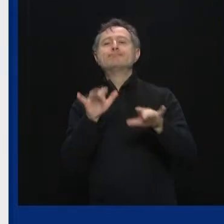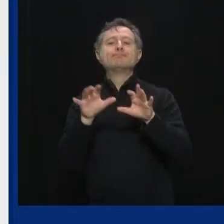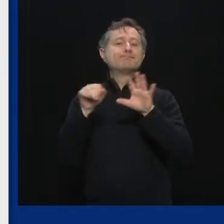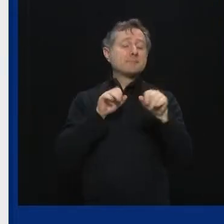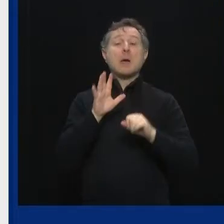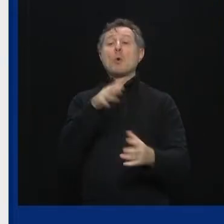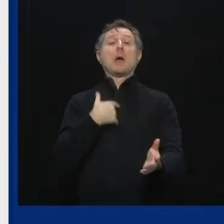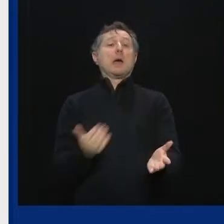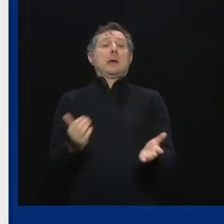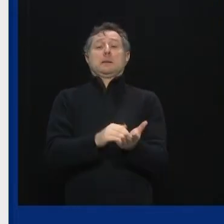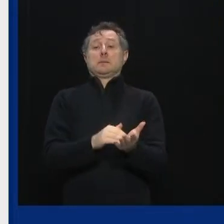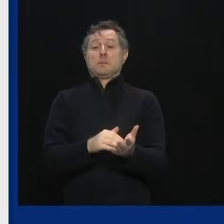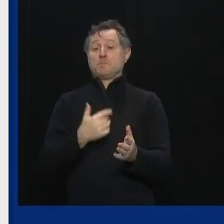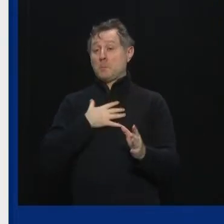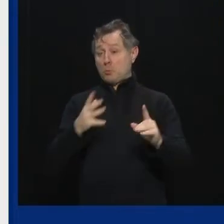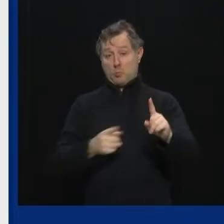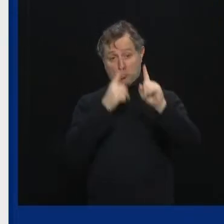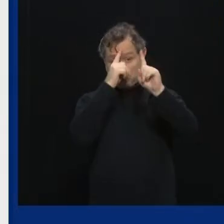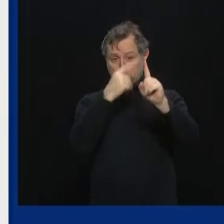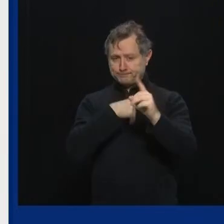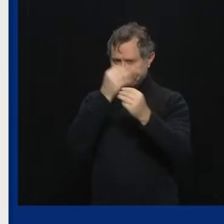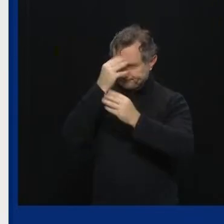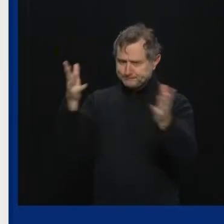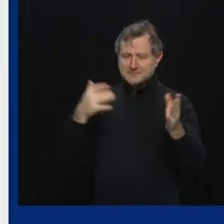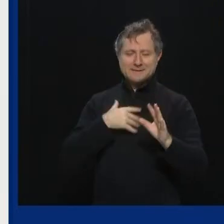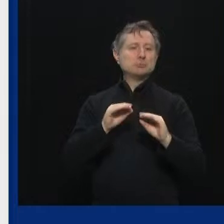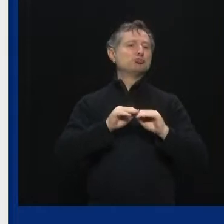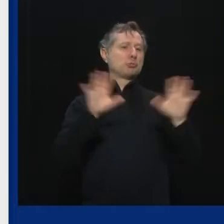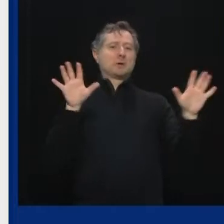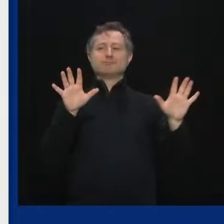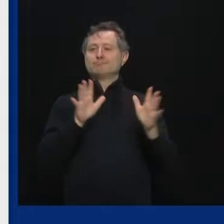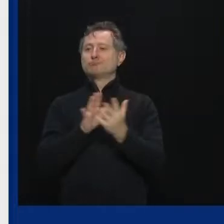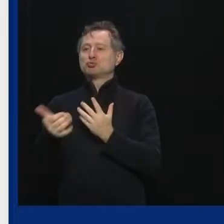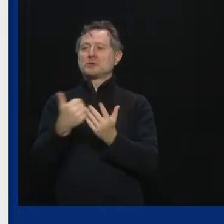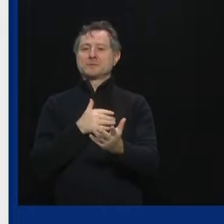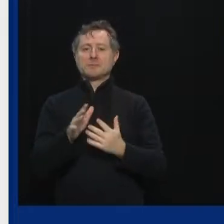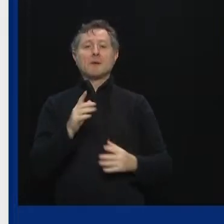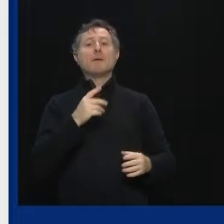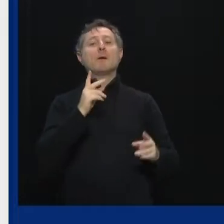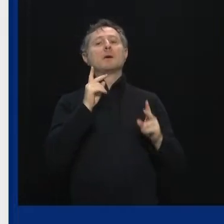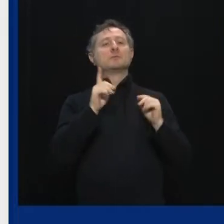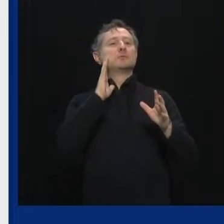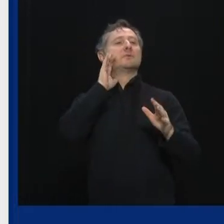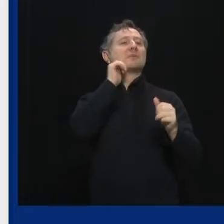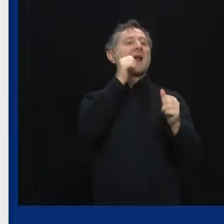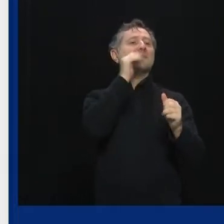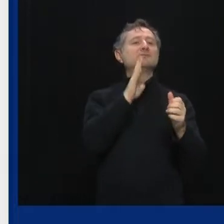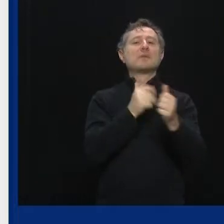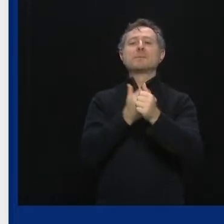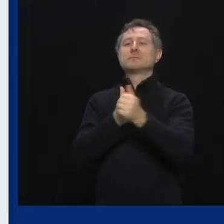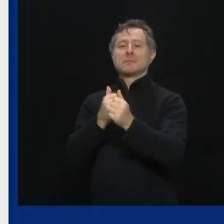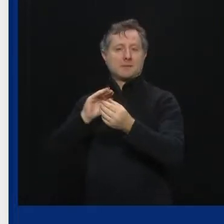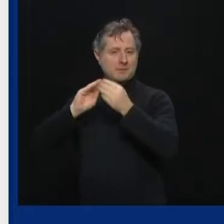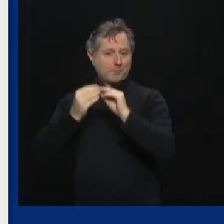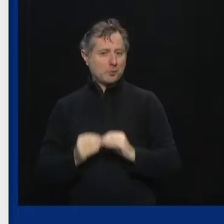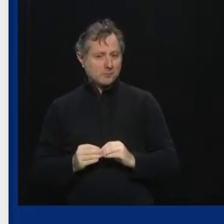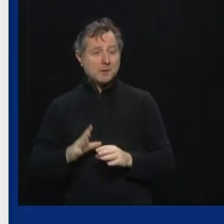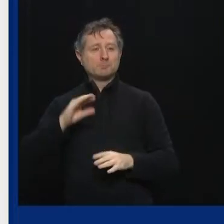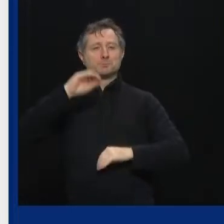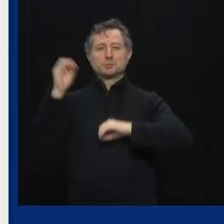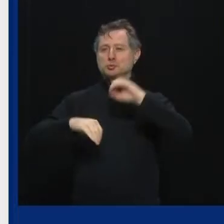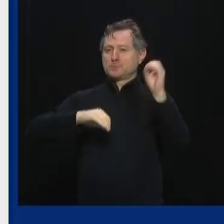about transparency. We have our daily COVID update as well. Let's get into that. Our percentages